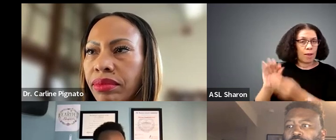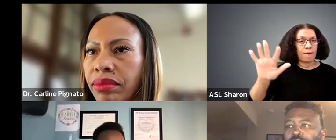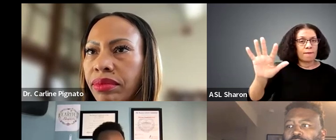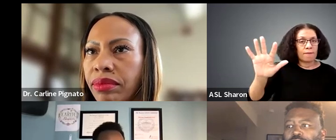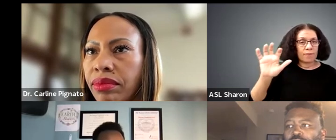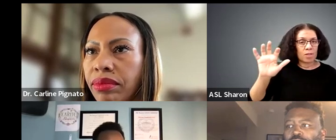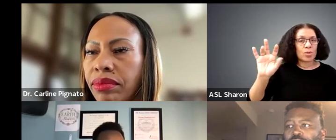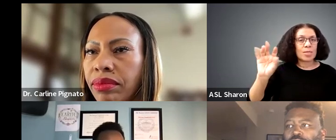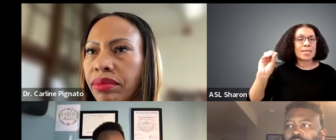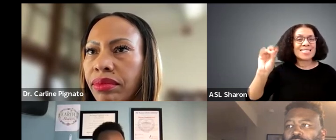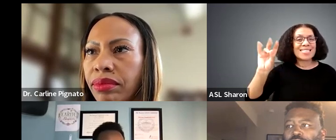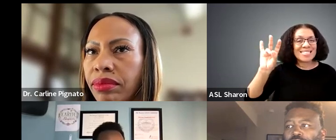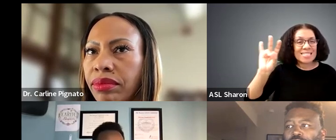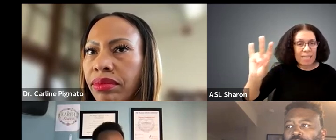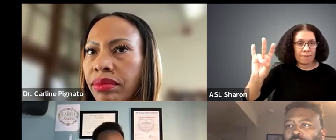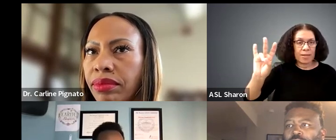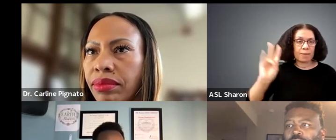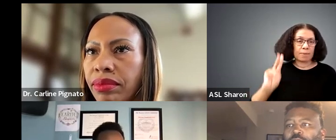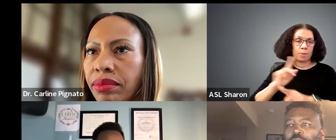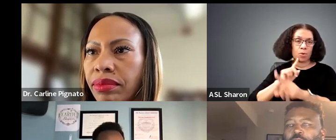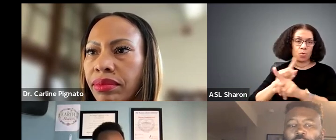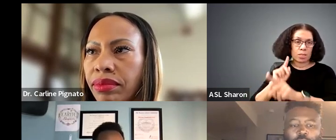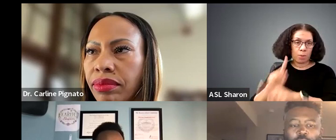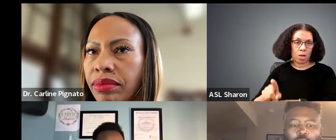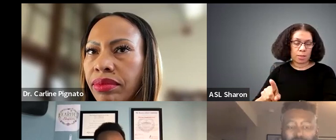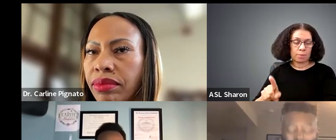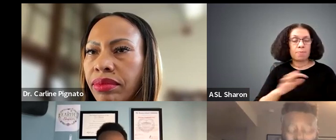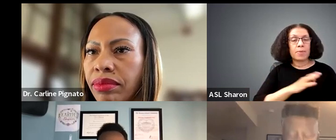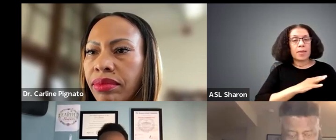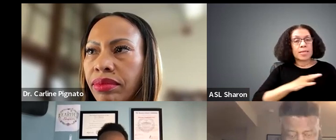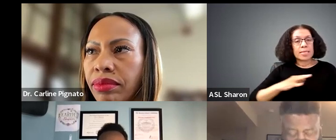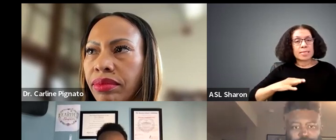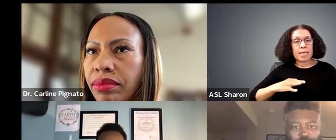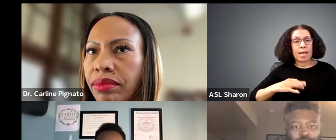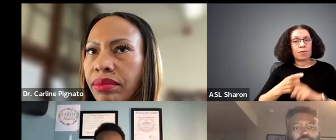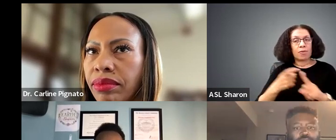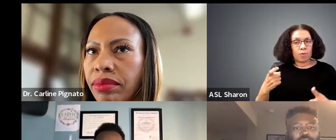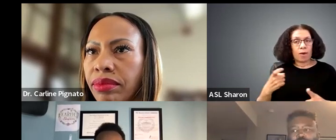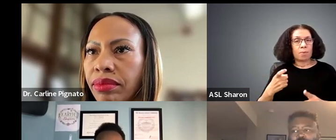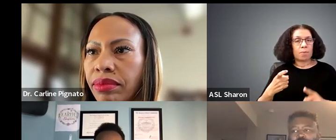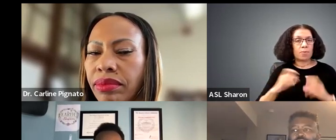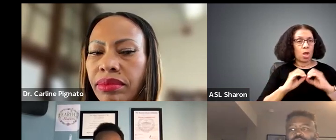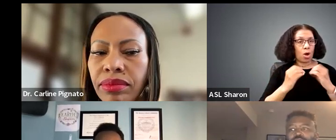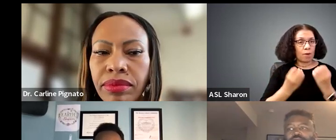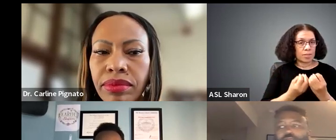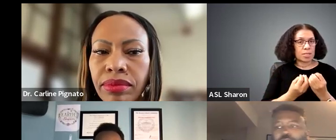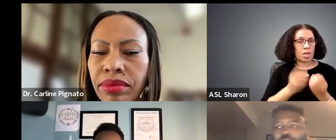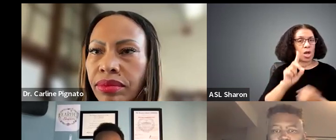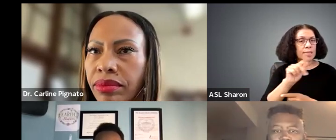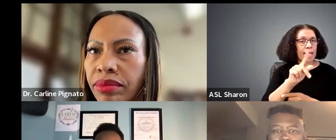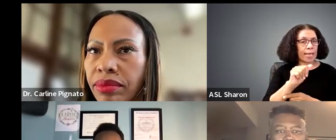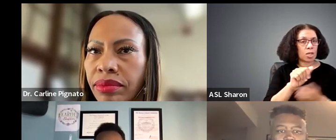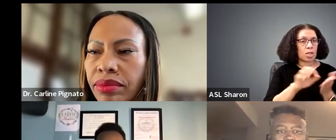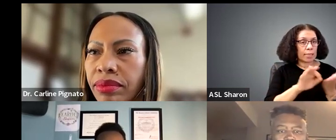507 responses to the survey. And the staff from the BPS Office of Data and Accountability will present to